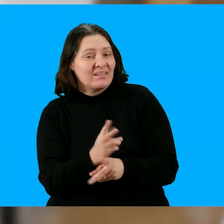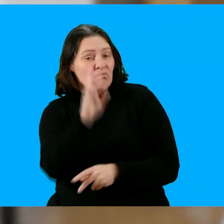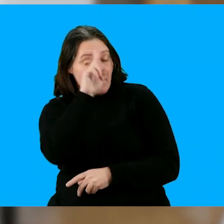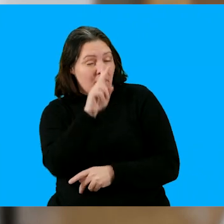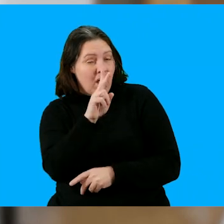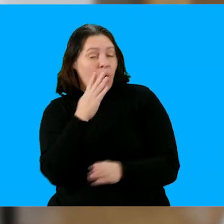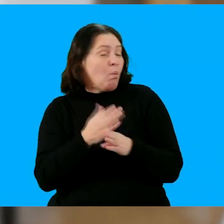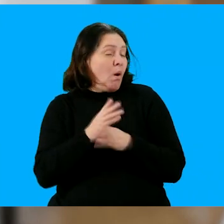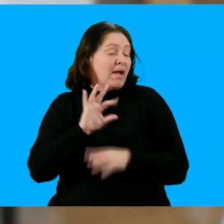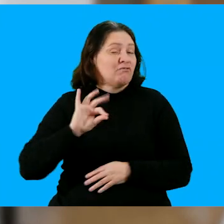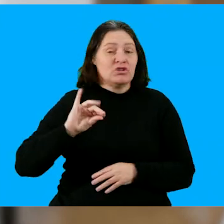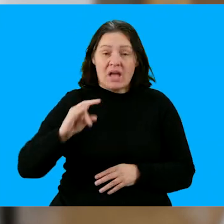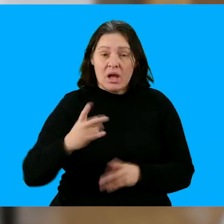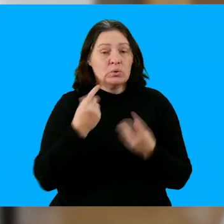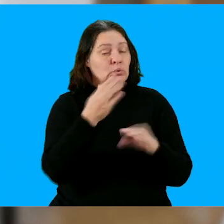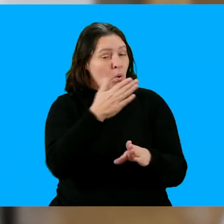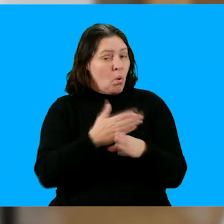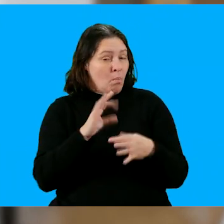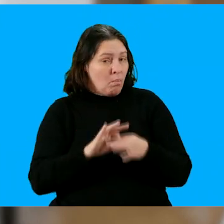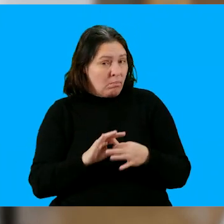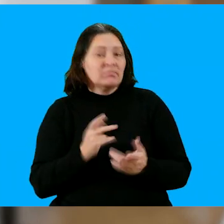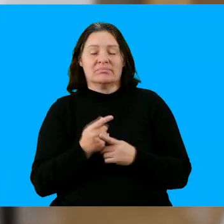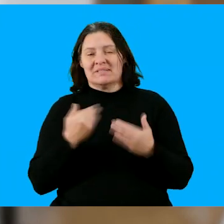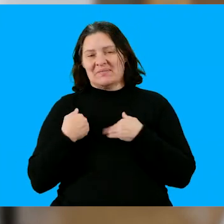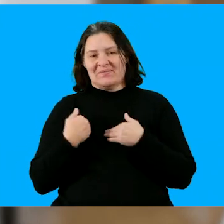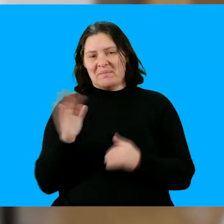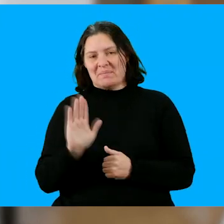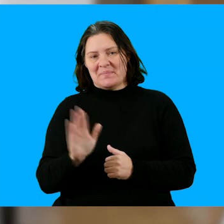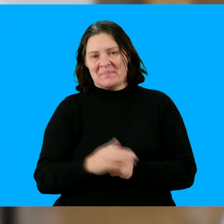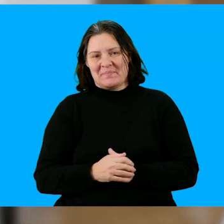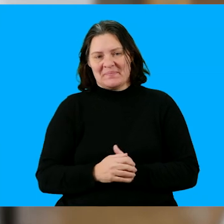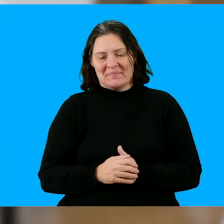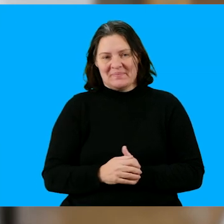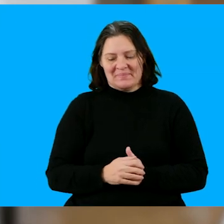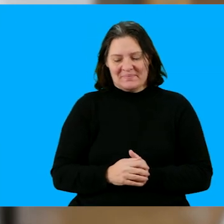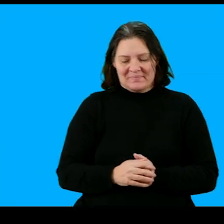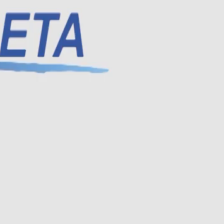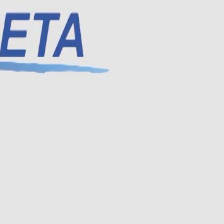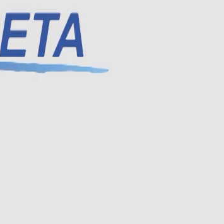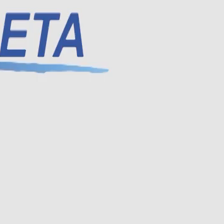next time. Please remember, work every day, do your homework, and stay safe. Goodbye.